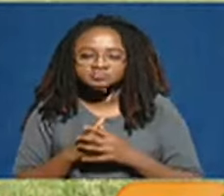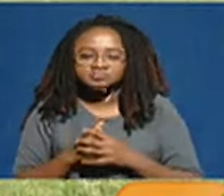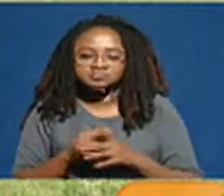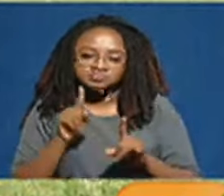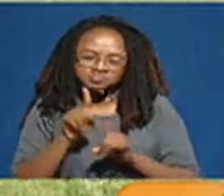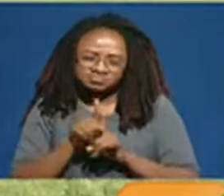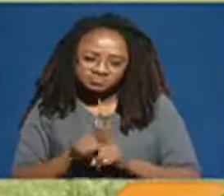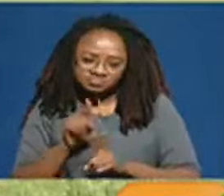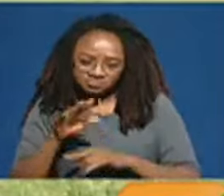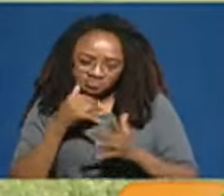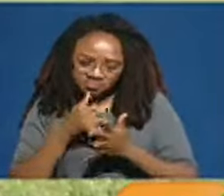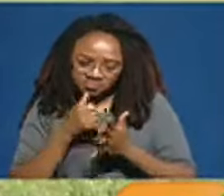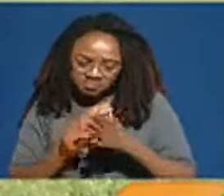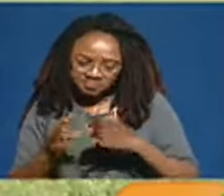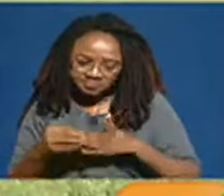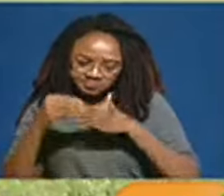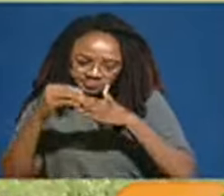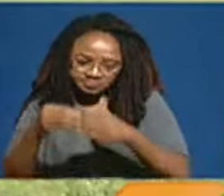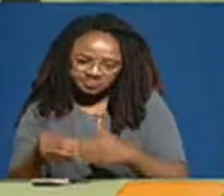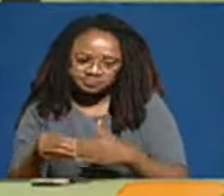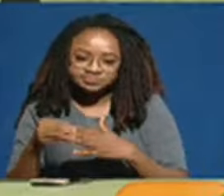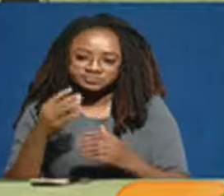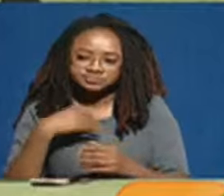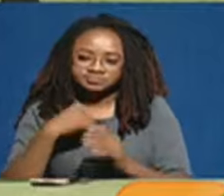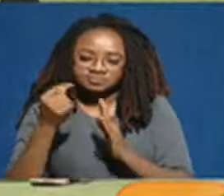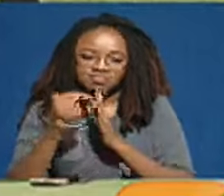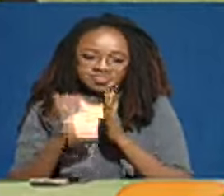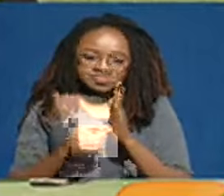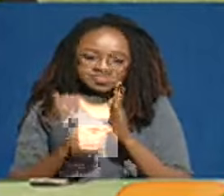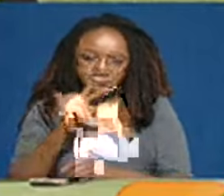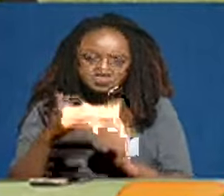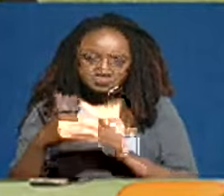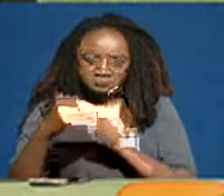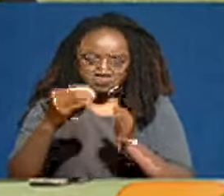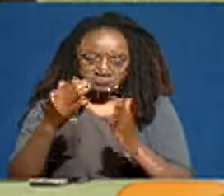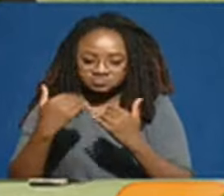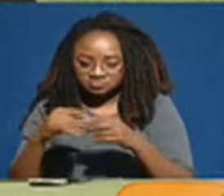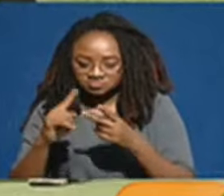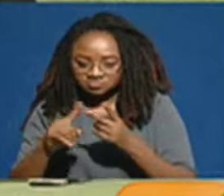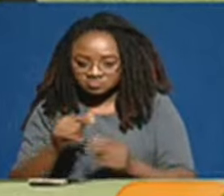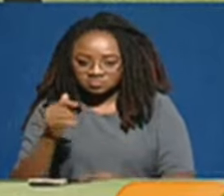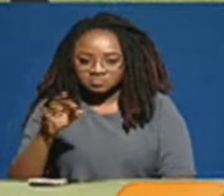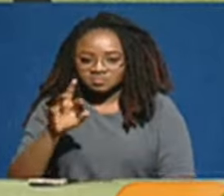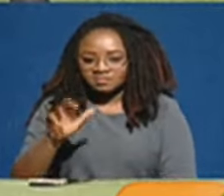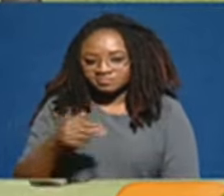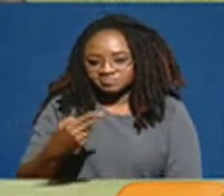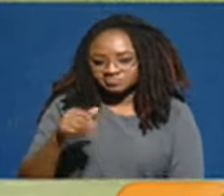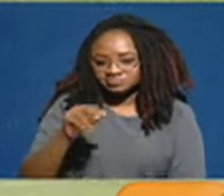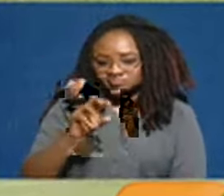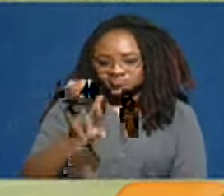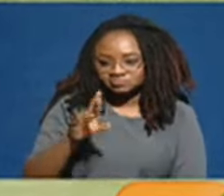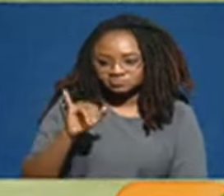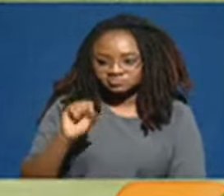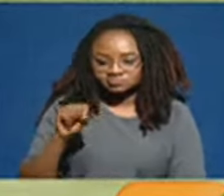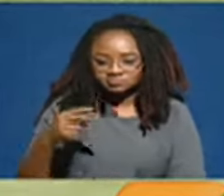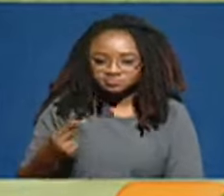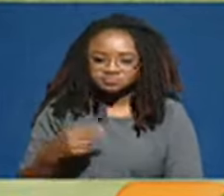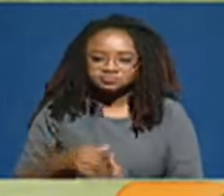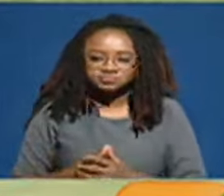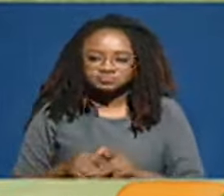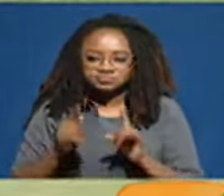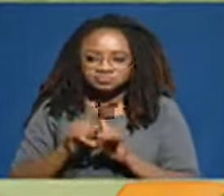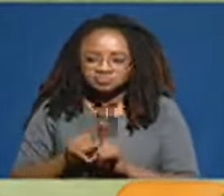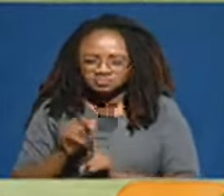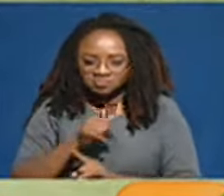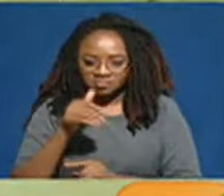top of the leaderboard, two strokes ahead of Shashwat Harish, the top girl in the leaderboard. After round two is Bianca